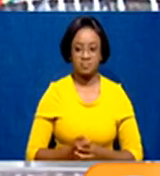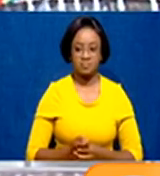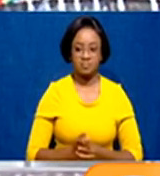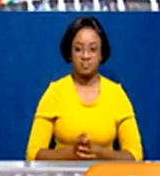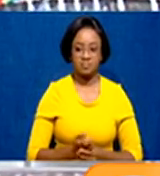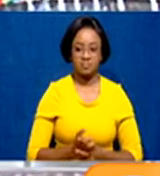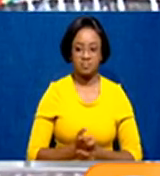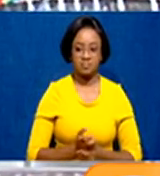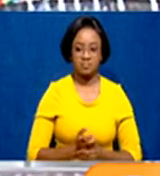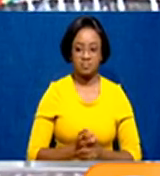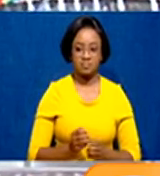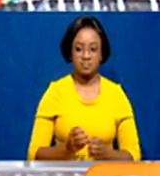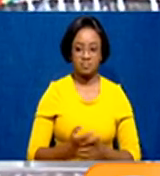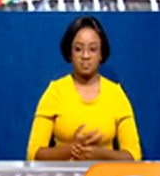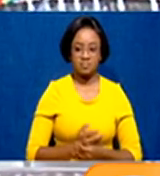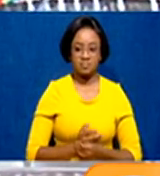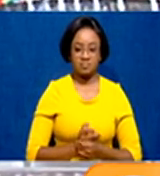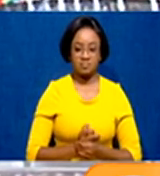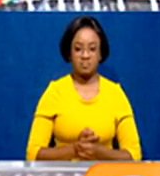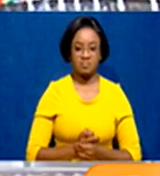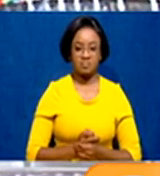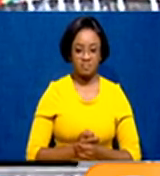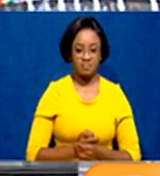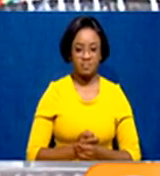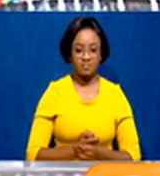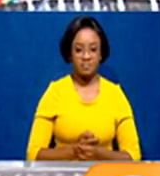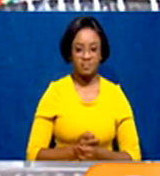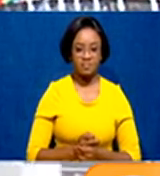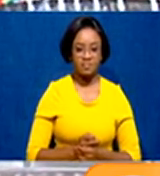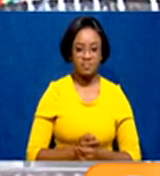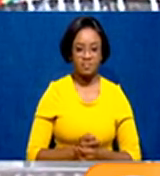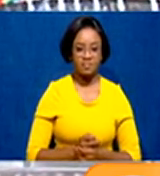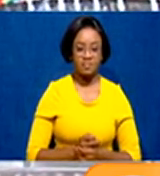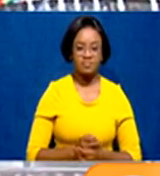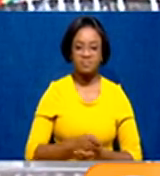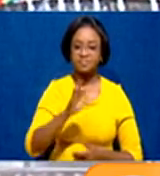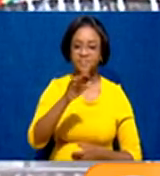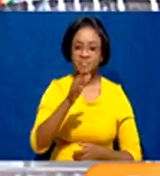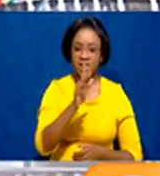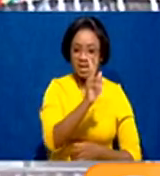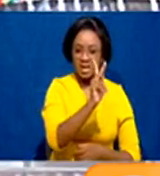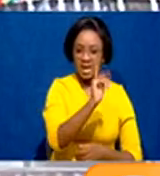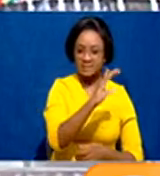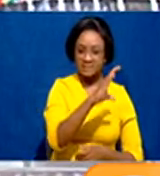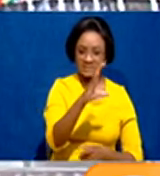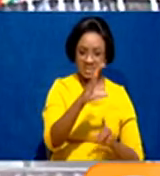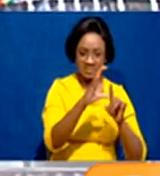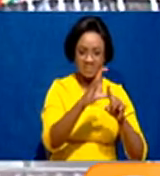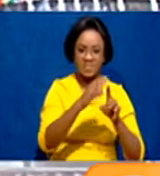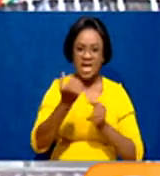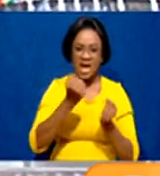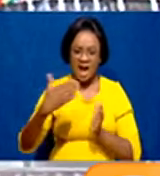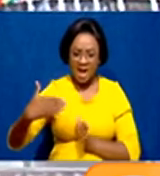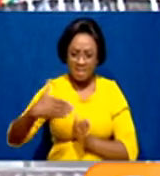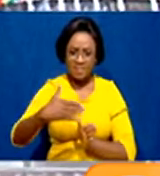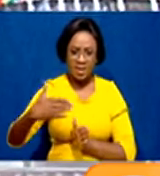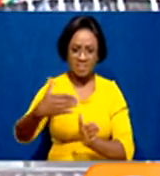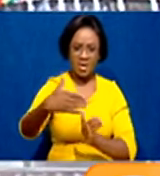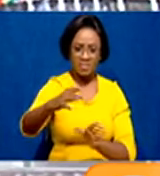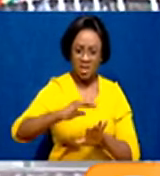let's begin tonight with the ownership of the disputed COMESA grounds next to the KICC that sparked anger amongst members